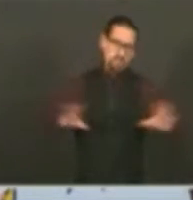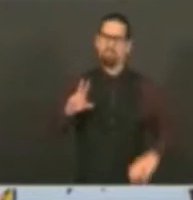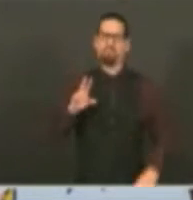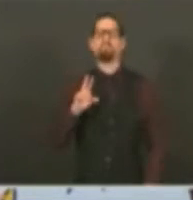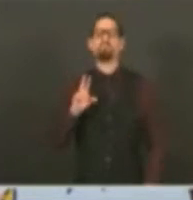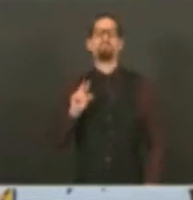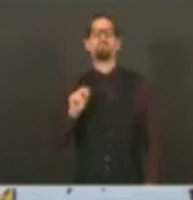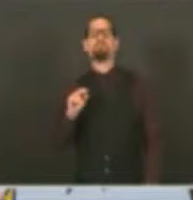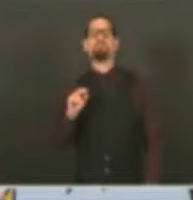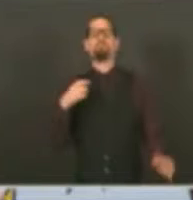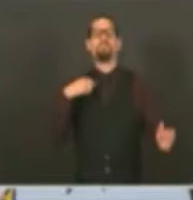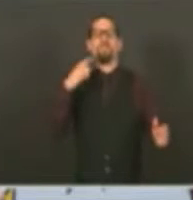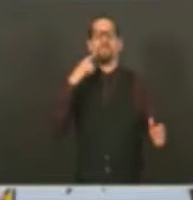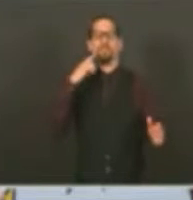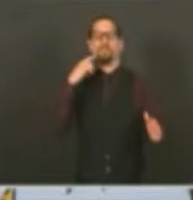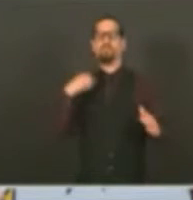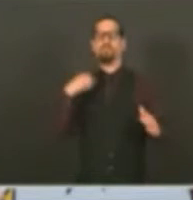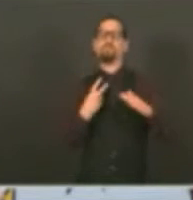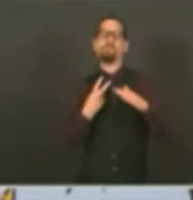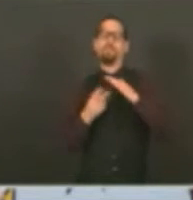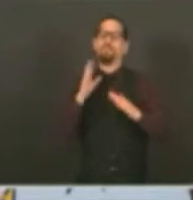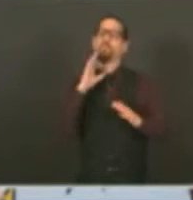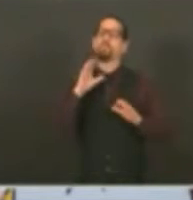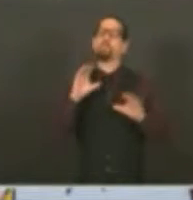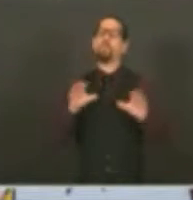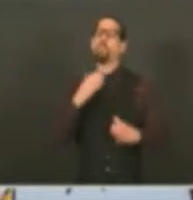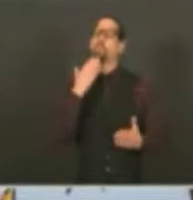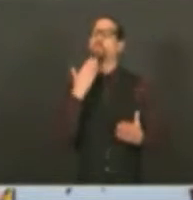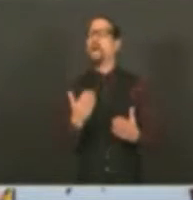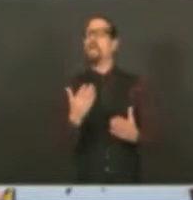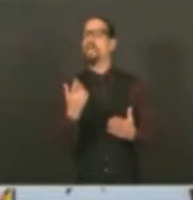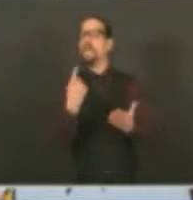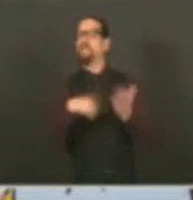the next phase is just a slight dial-up.